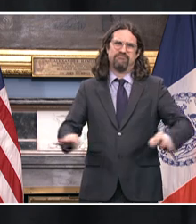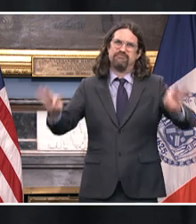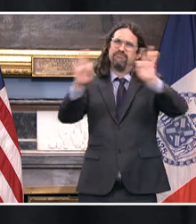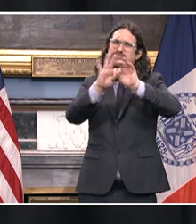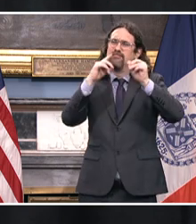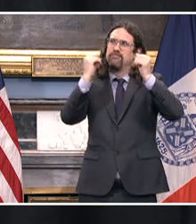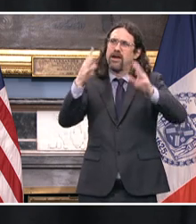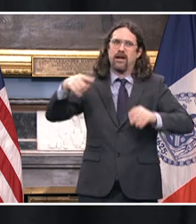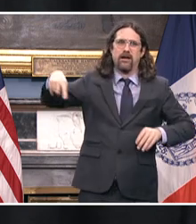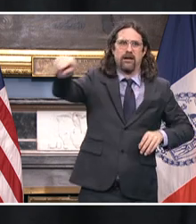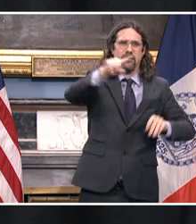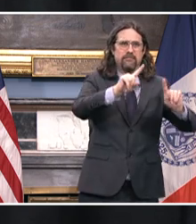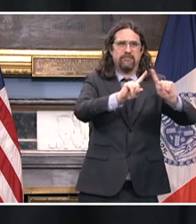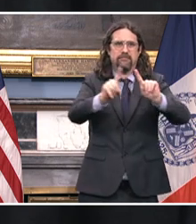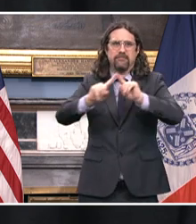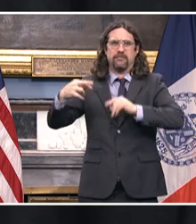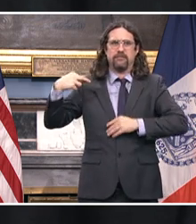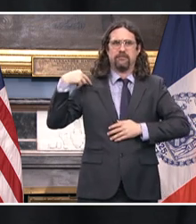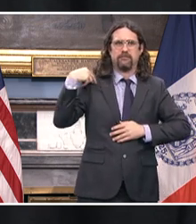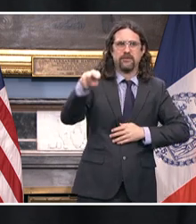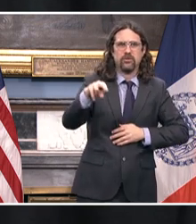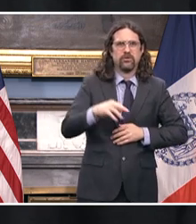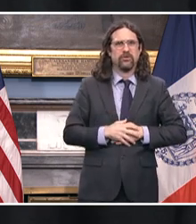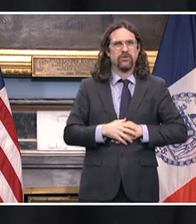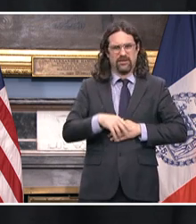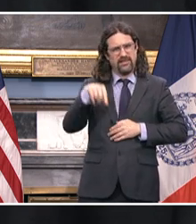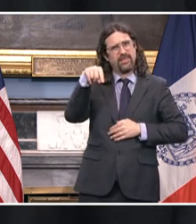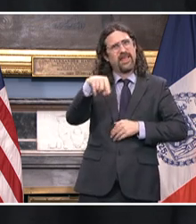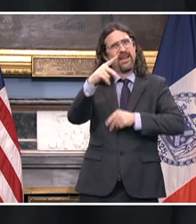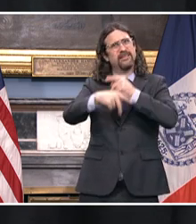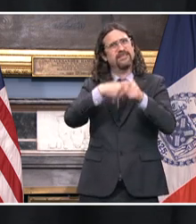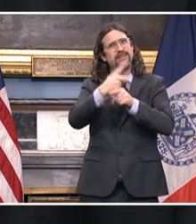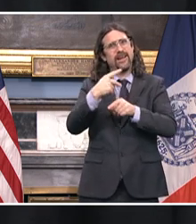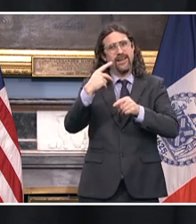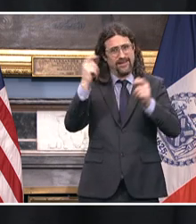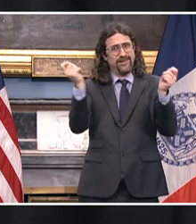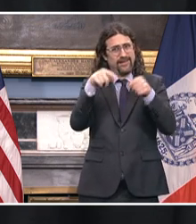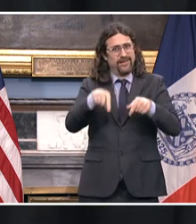around. And what do we think of? We think of not only faith